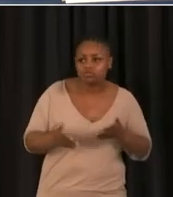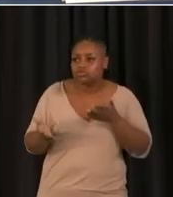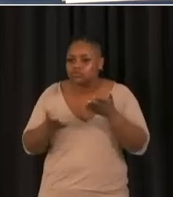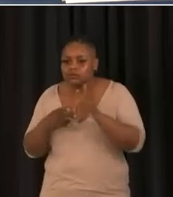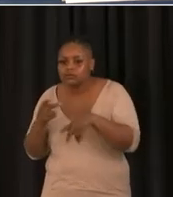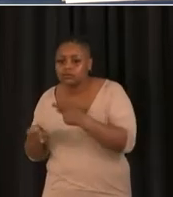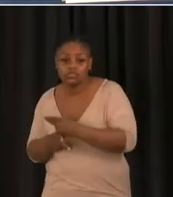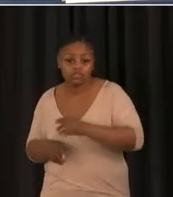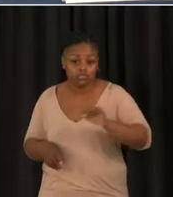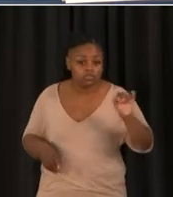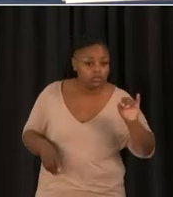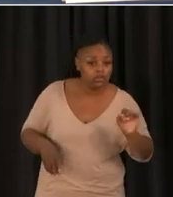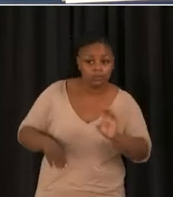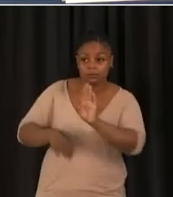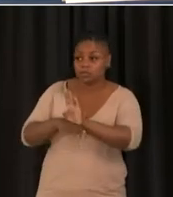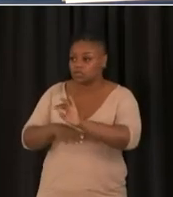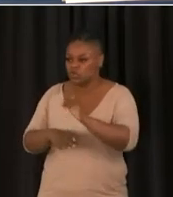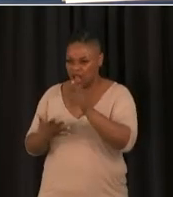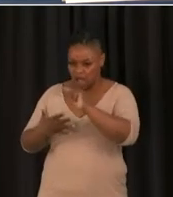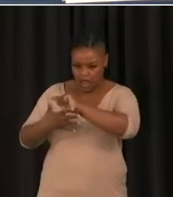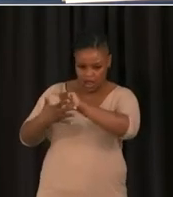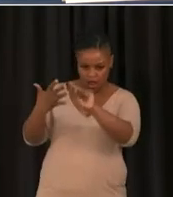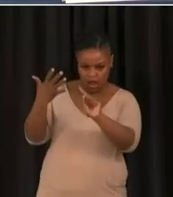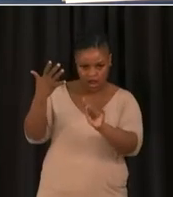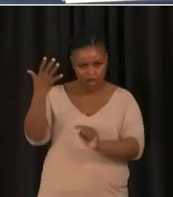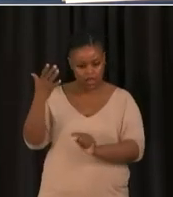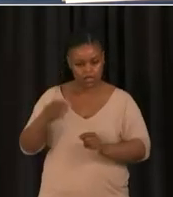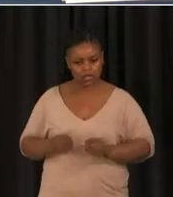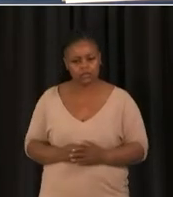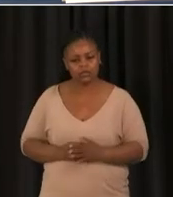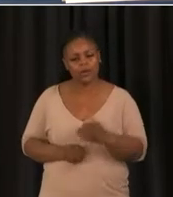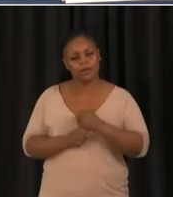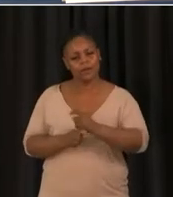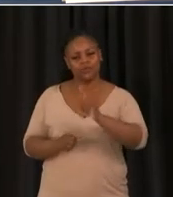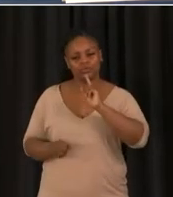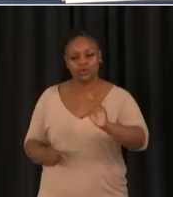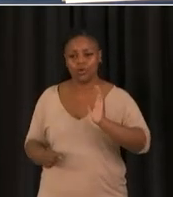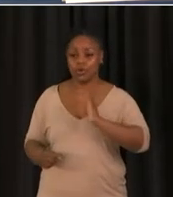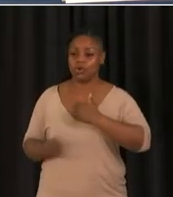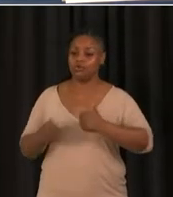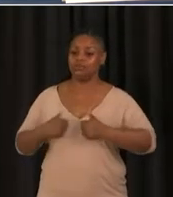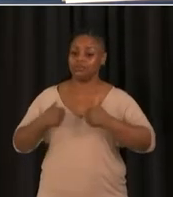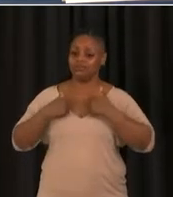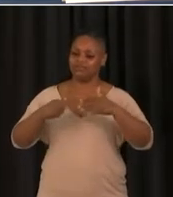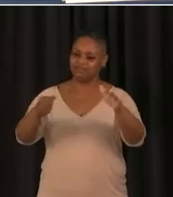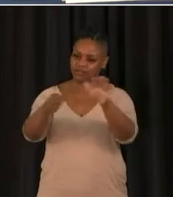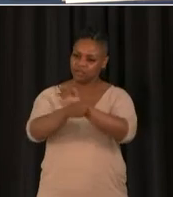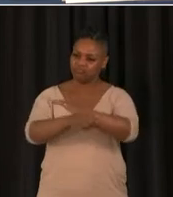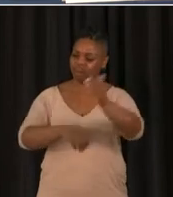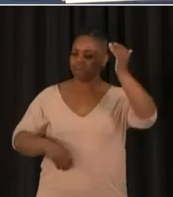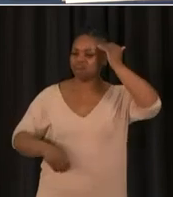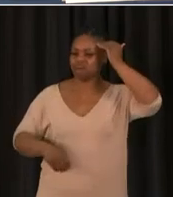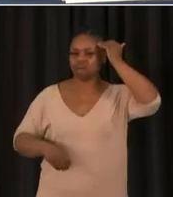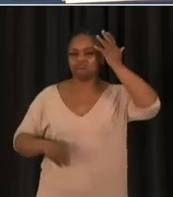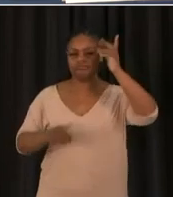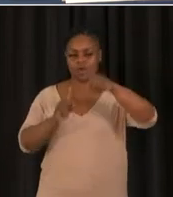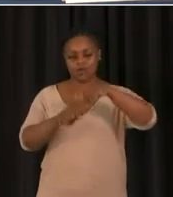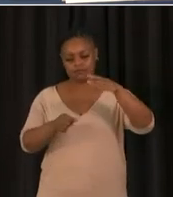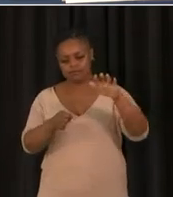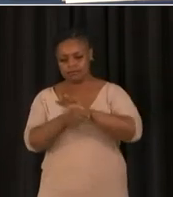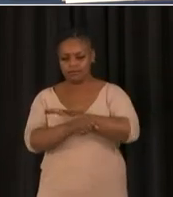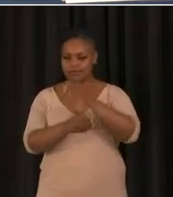informing, educating, and empowering residents around their financial health and future. And so you'll hear more about ways in